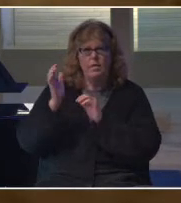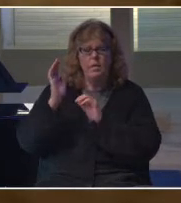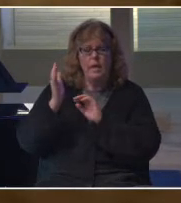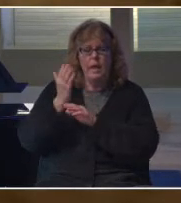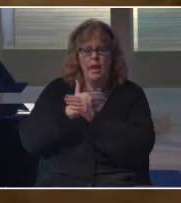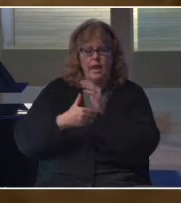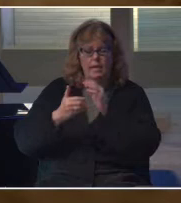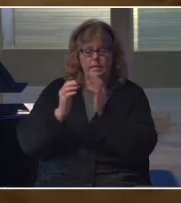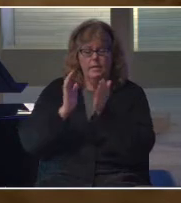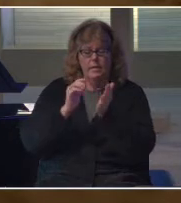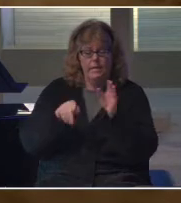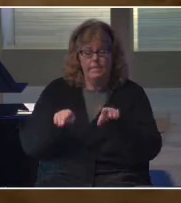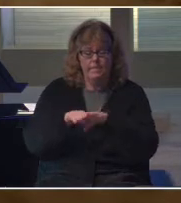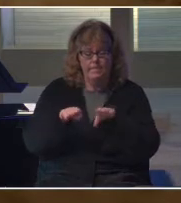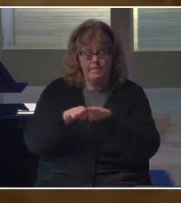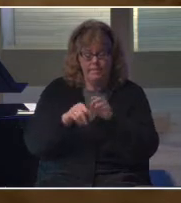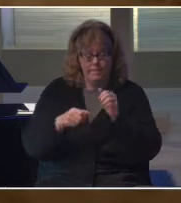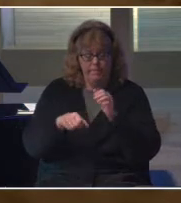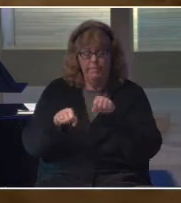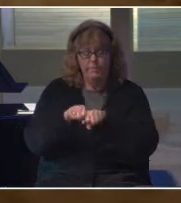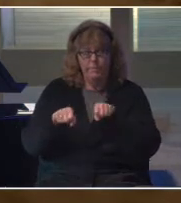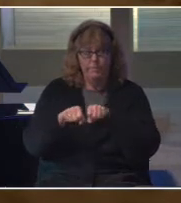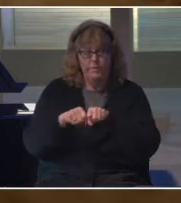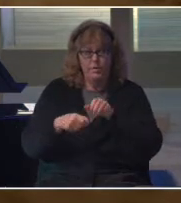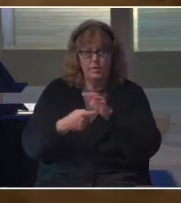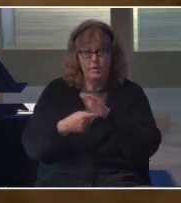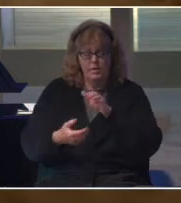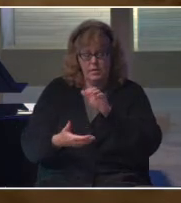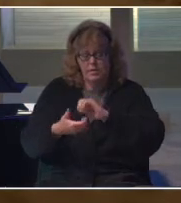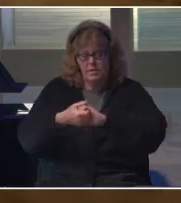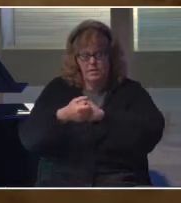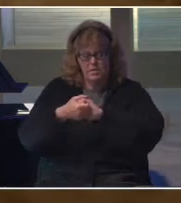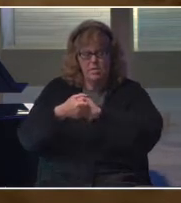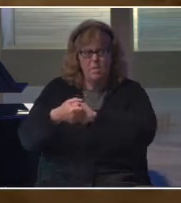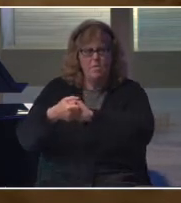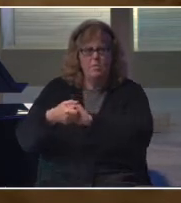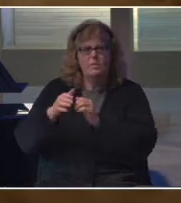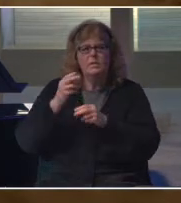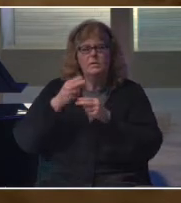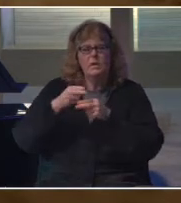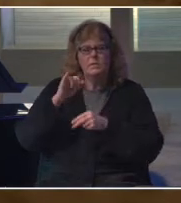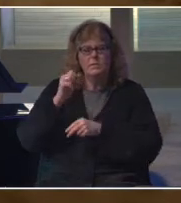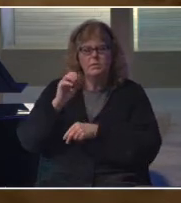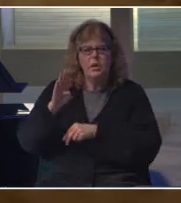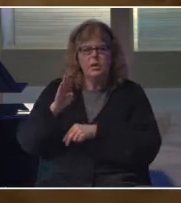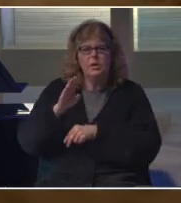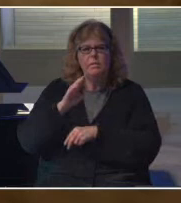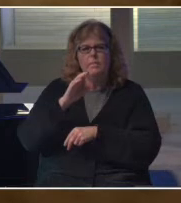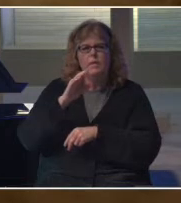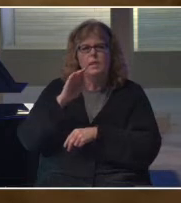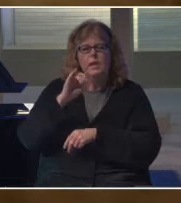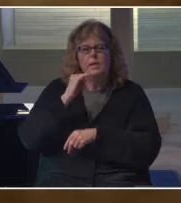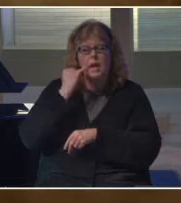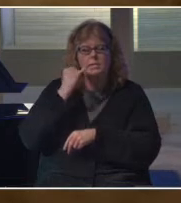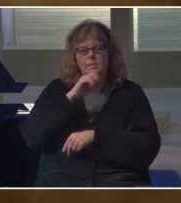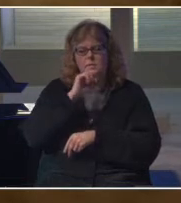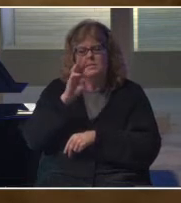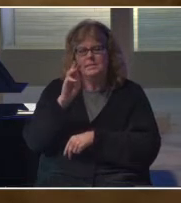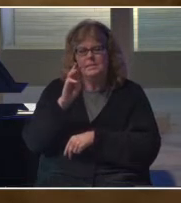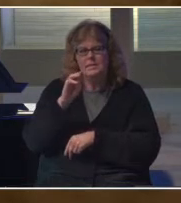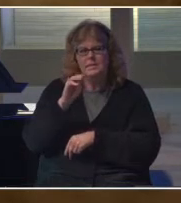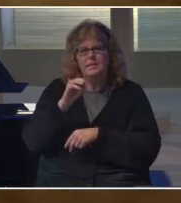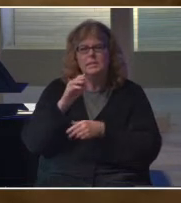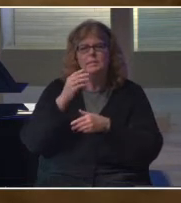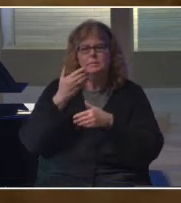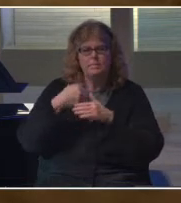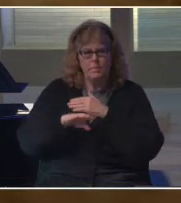holding on to Esau's heel. So his name was called Jacob, and Isaac was 60 years old when she gave birth